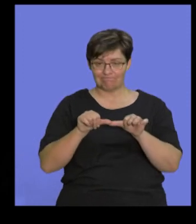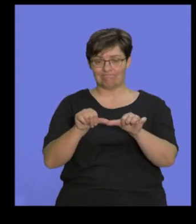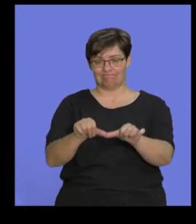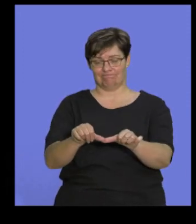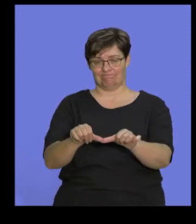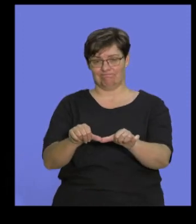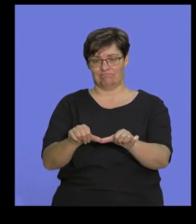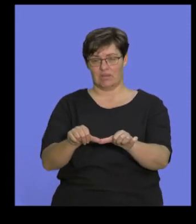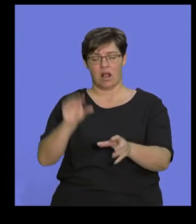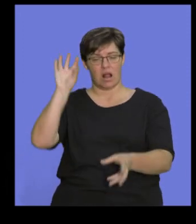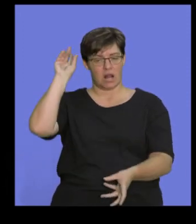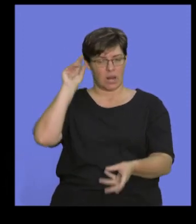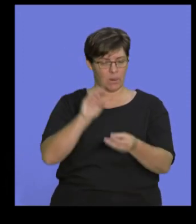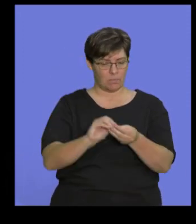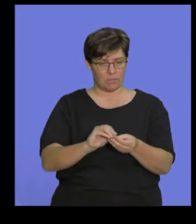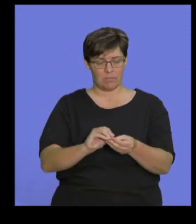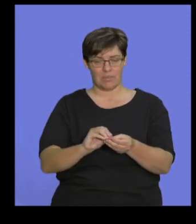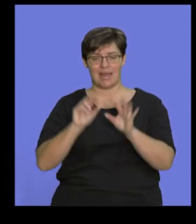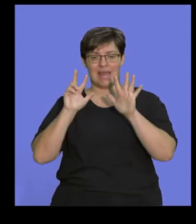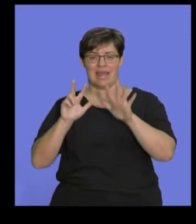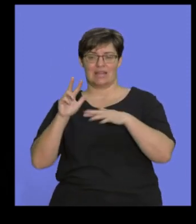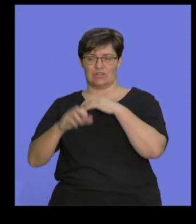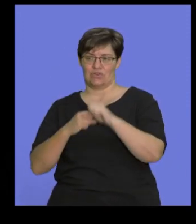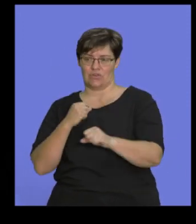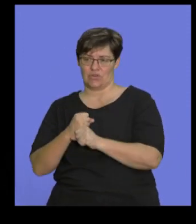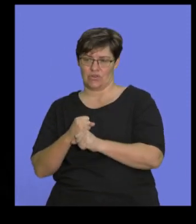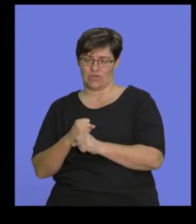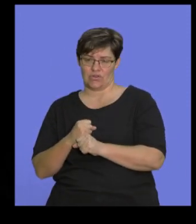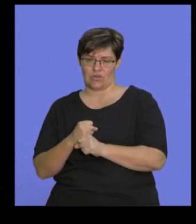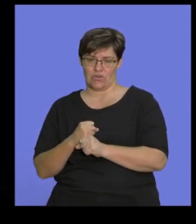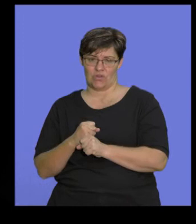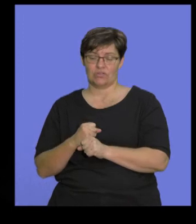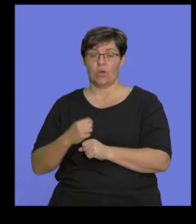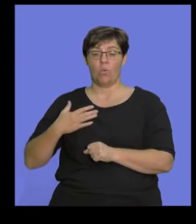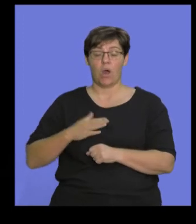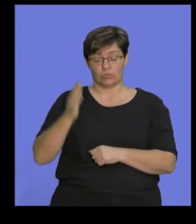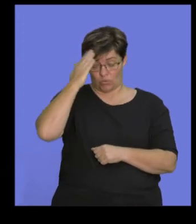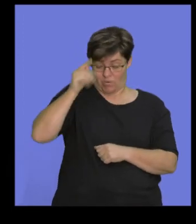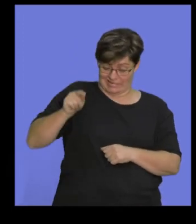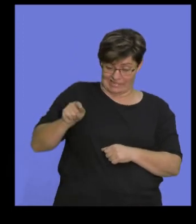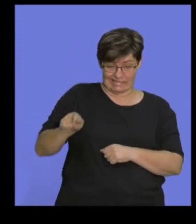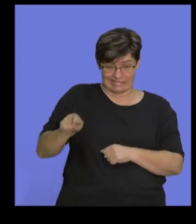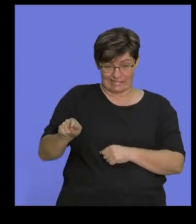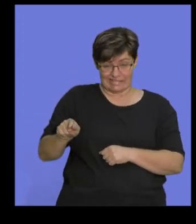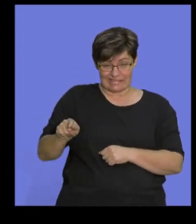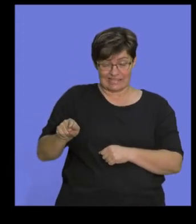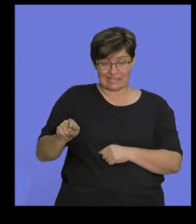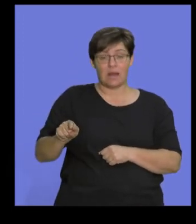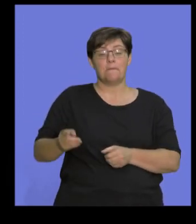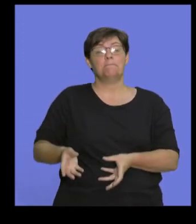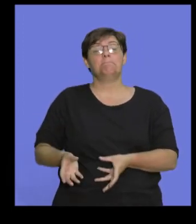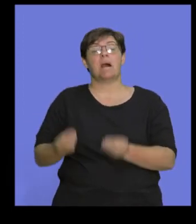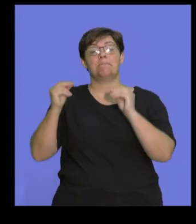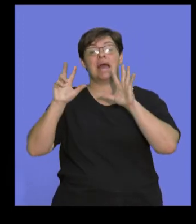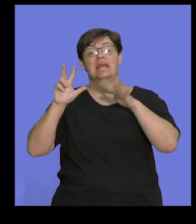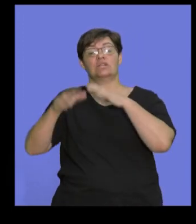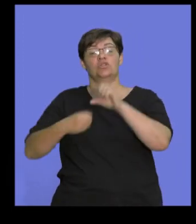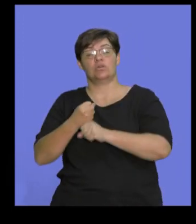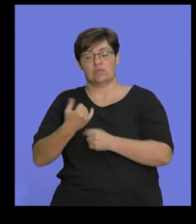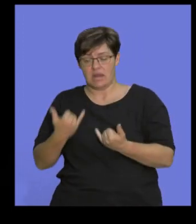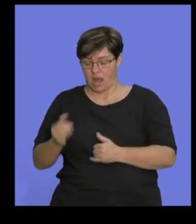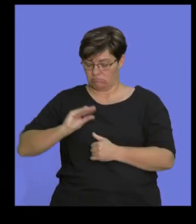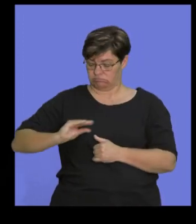8 years, right? And they're saying, we want to know what is it that Sarah actually got after the 8 years. I'm